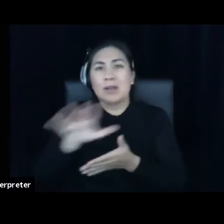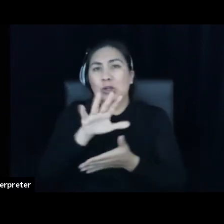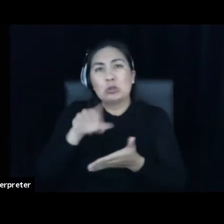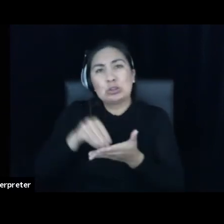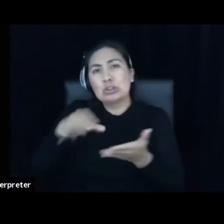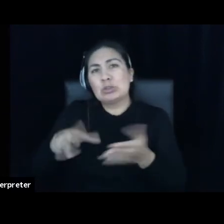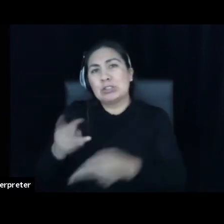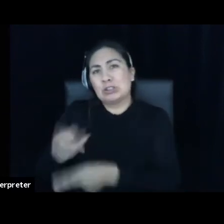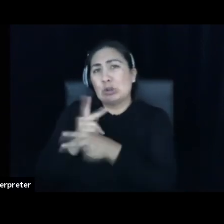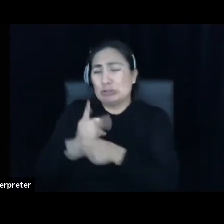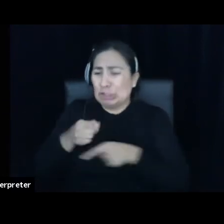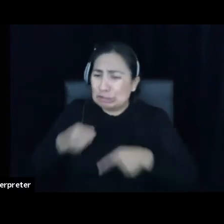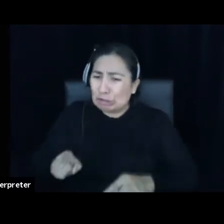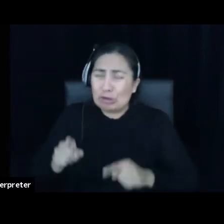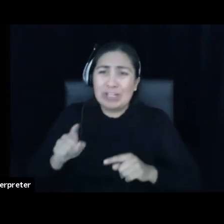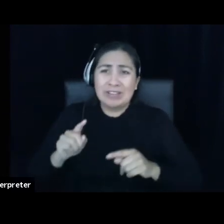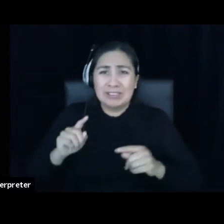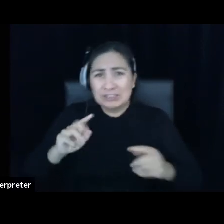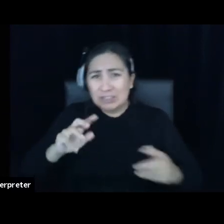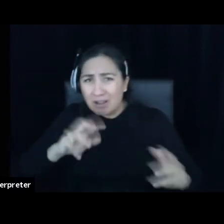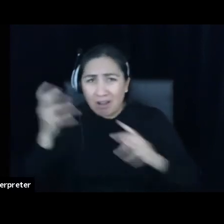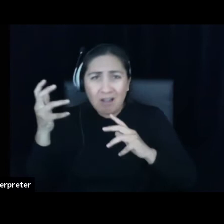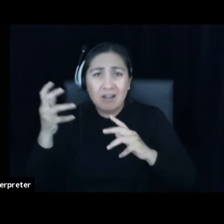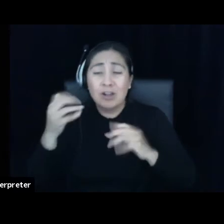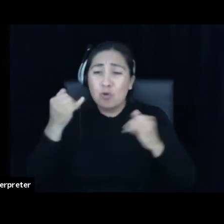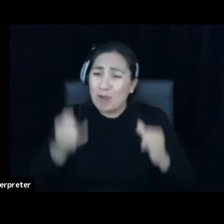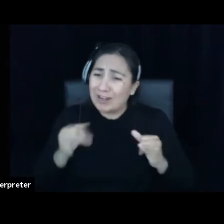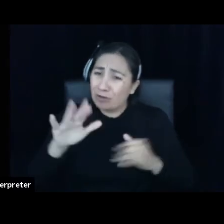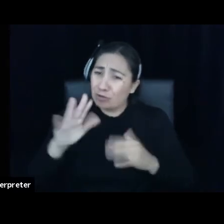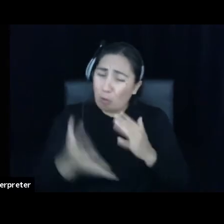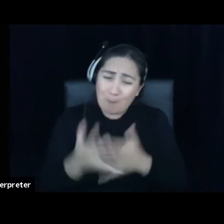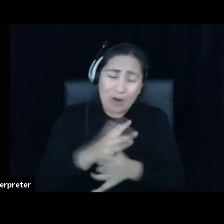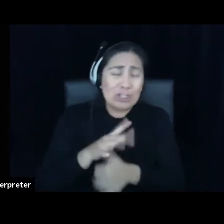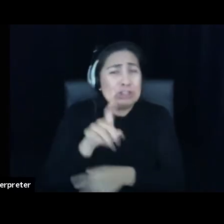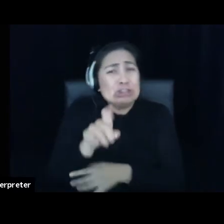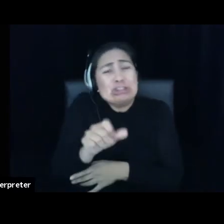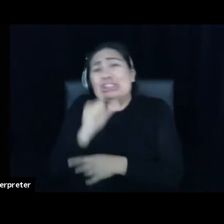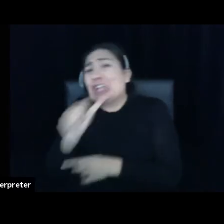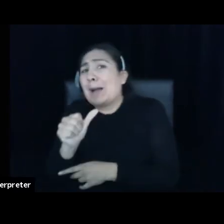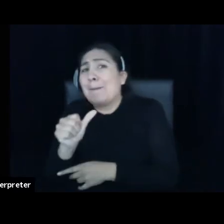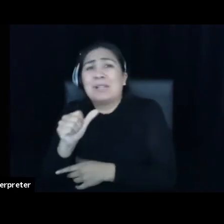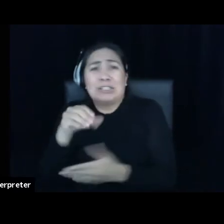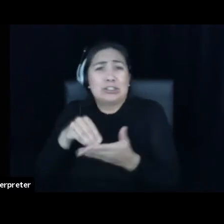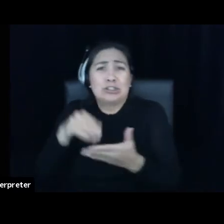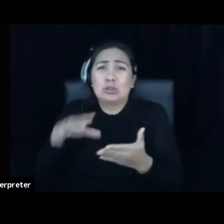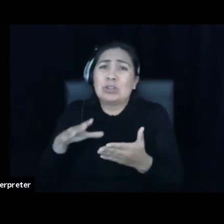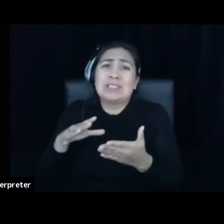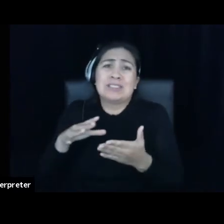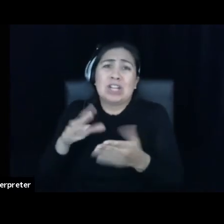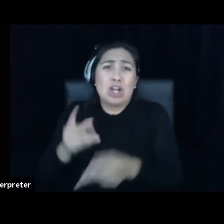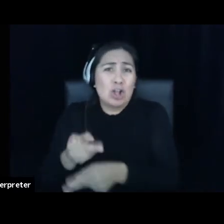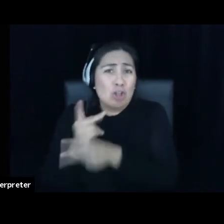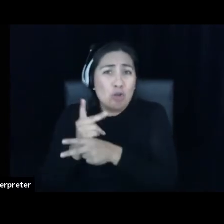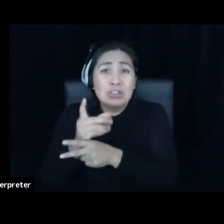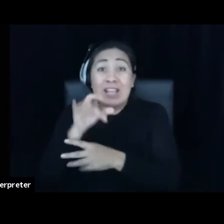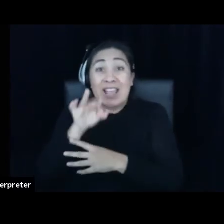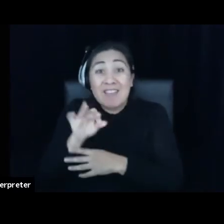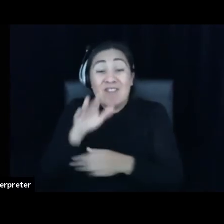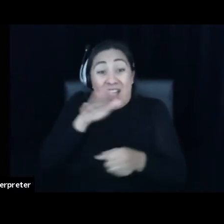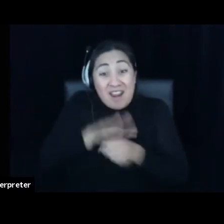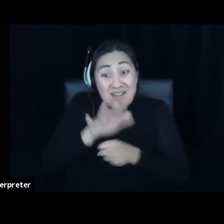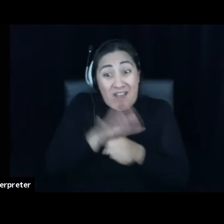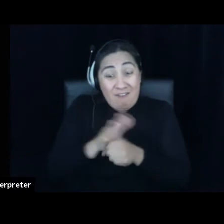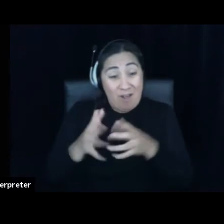Student loans should not be your priority right now. And if enough Americans stop paying them, they will finally